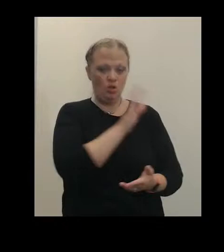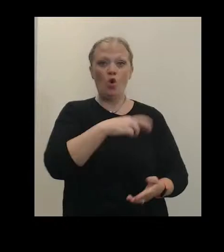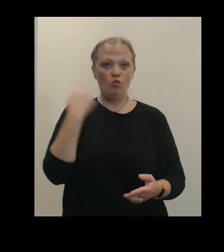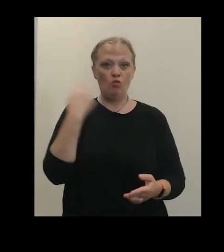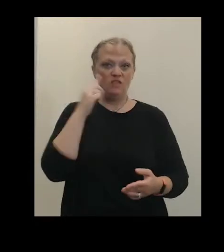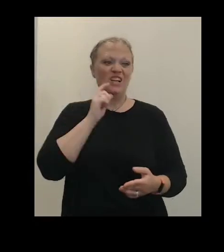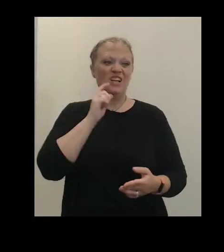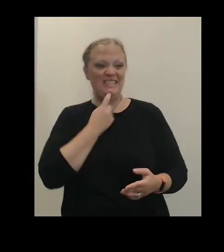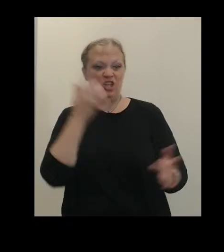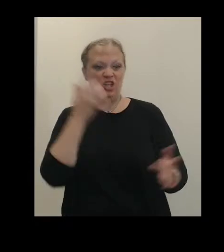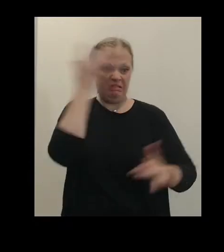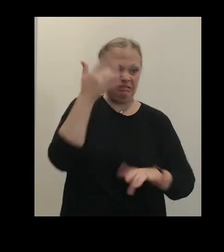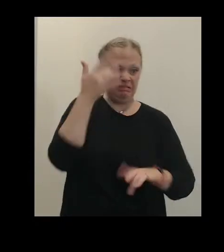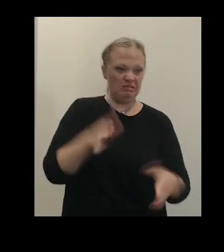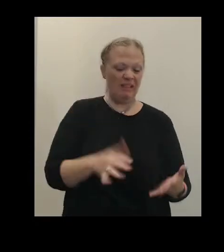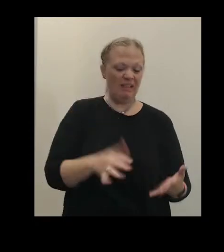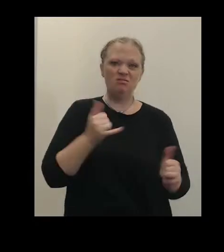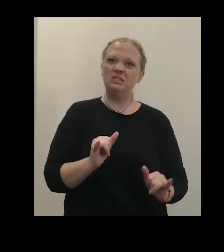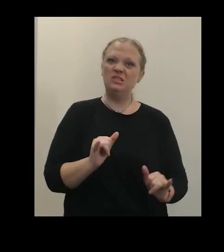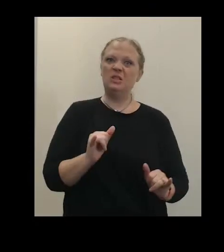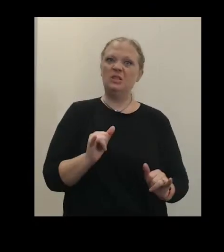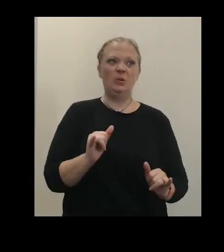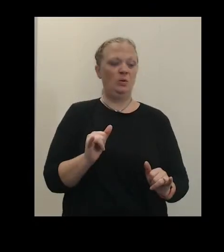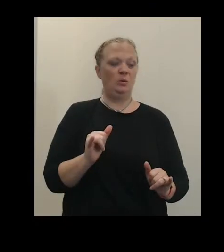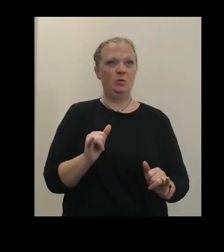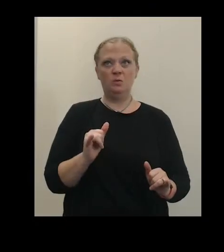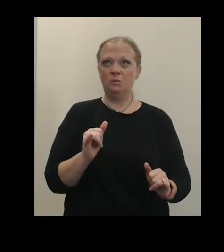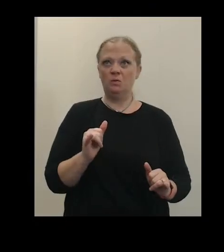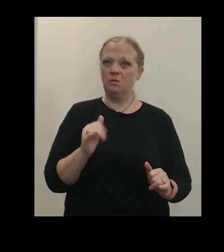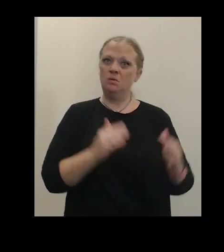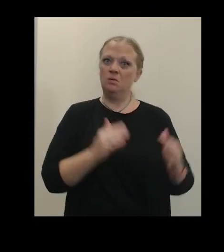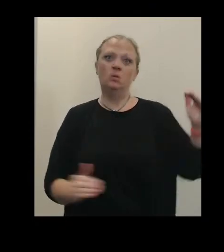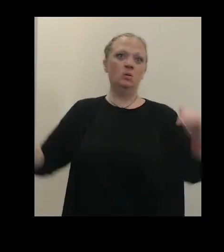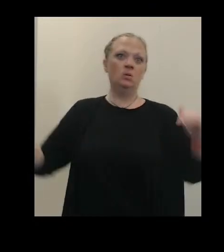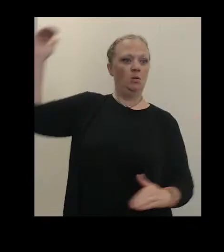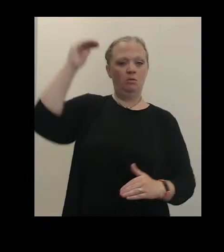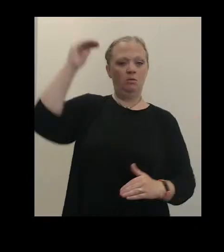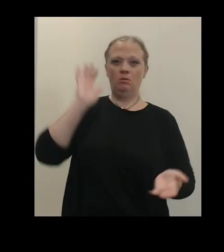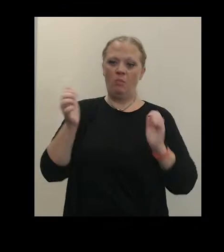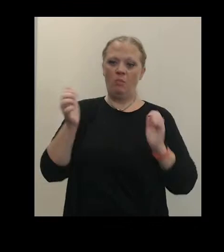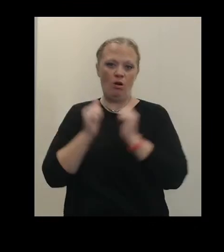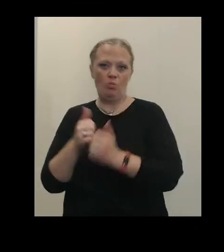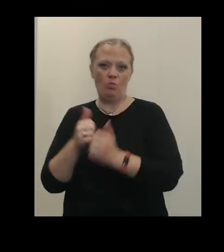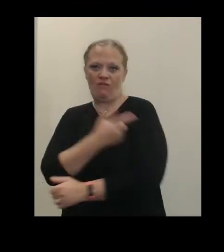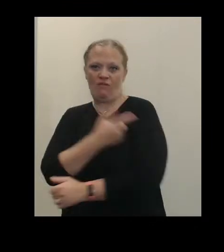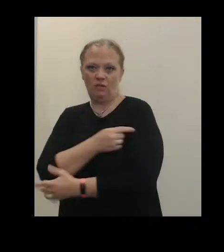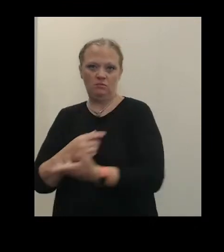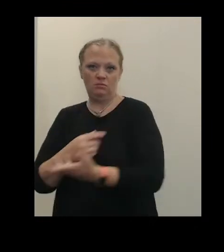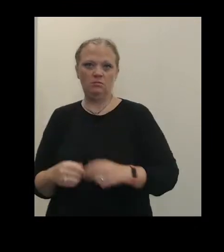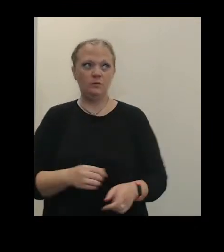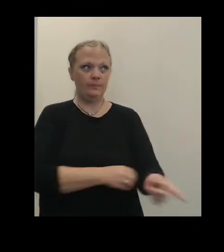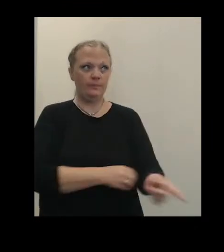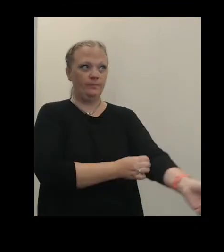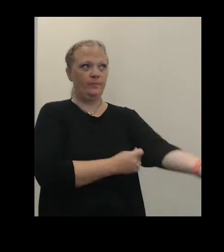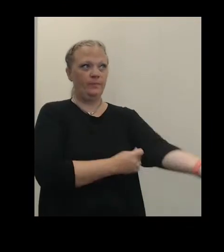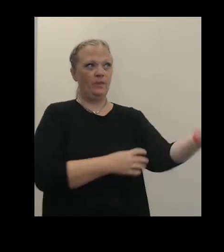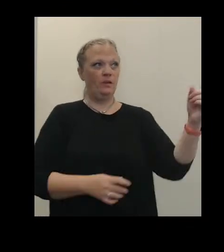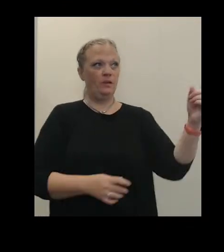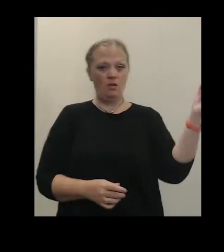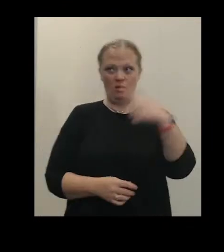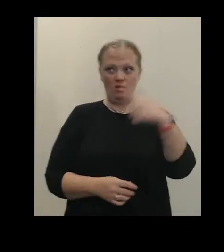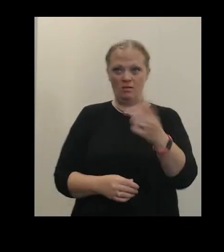illness or death is still extremely, or much higher than someone who's been vaccinated. Kevin? Dr. Burstein,